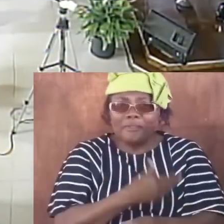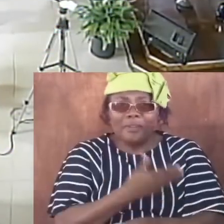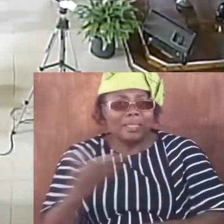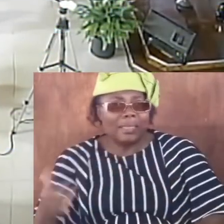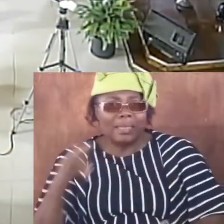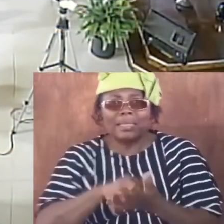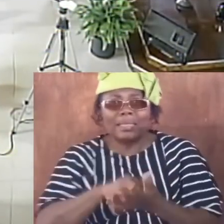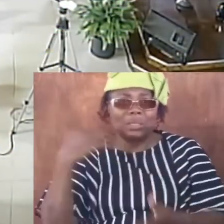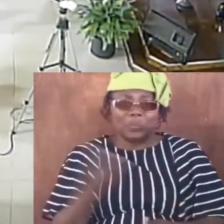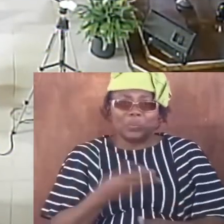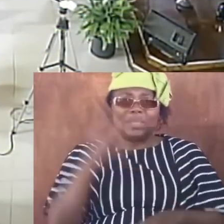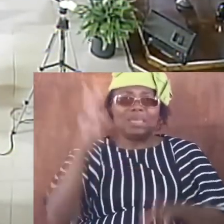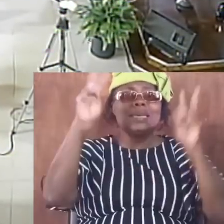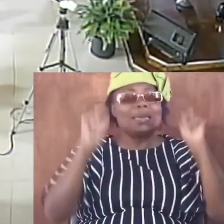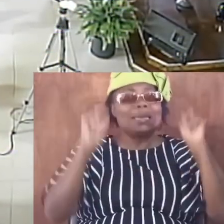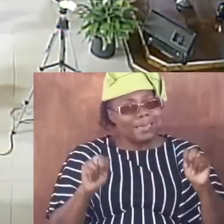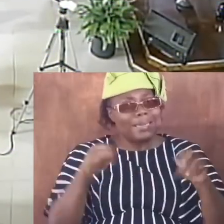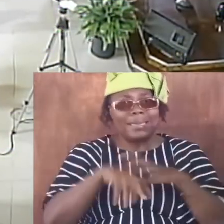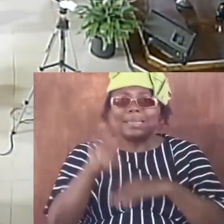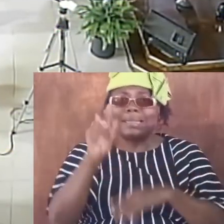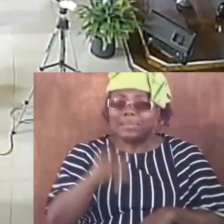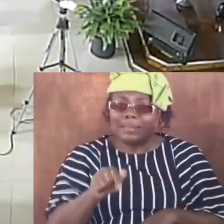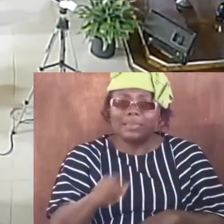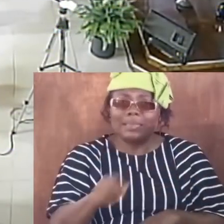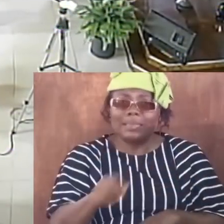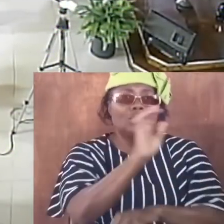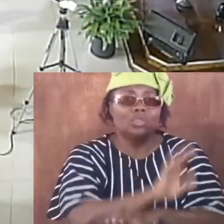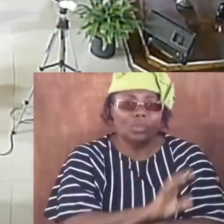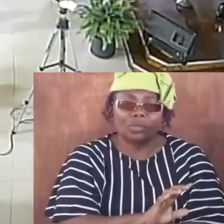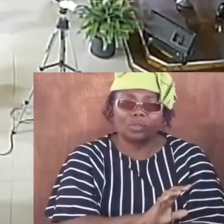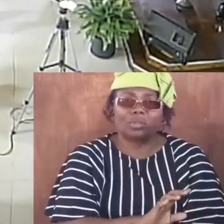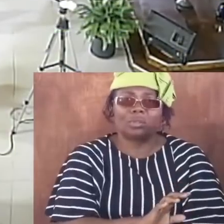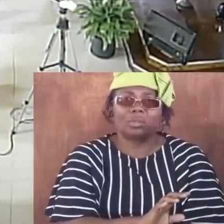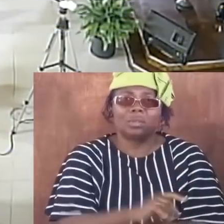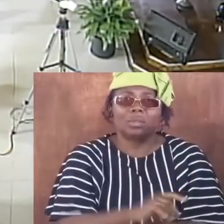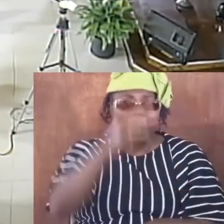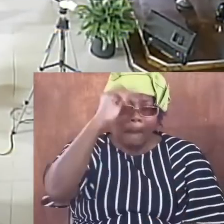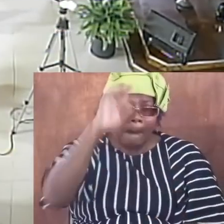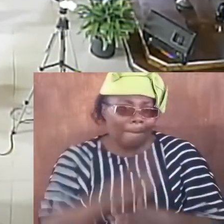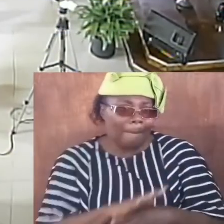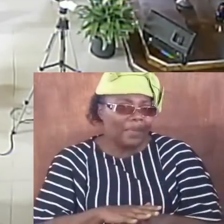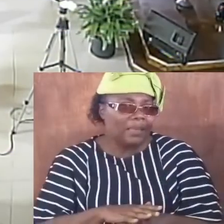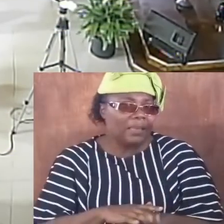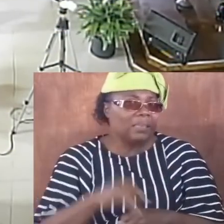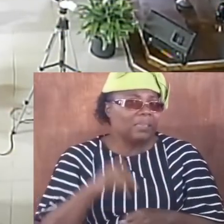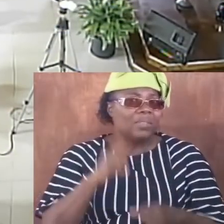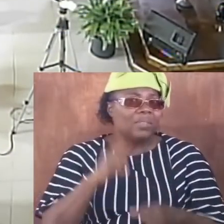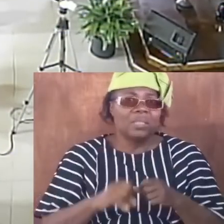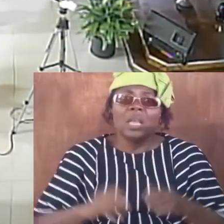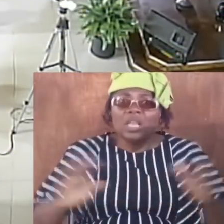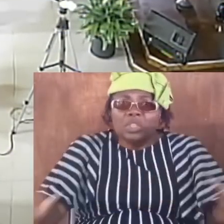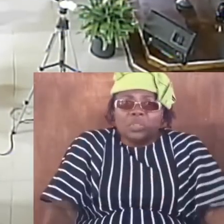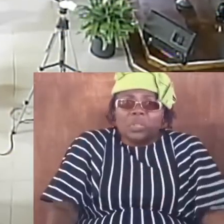in this church in 2022. Do you believe it? Can I ask you to lift your feet way up